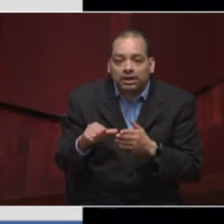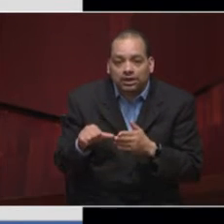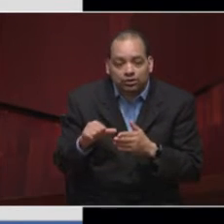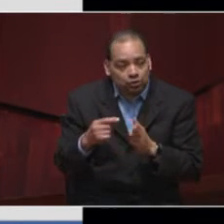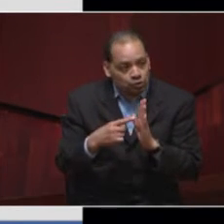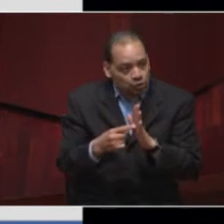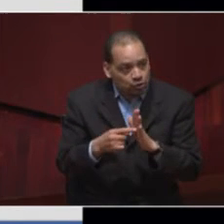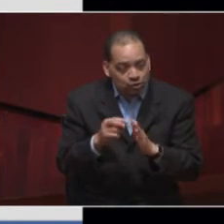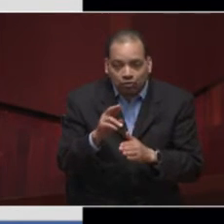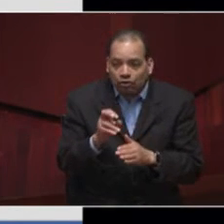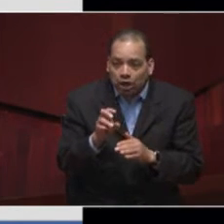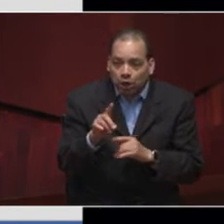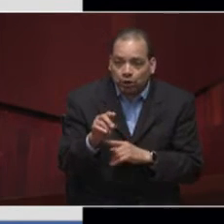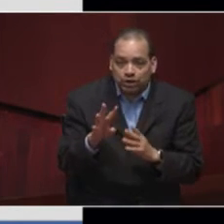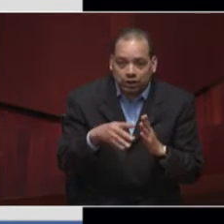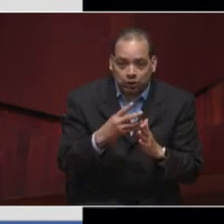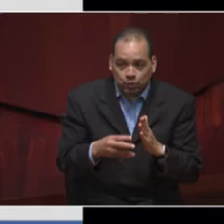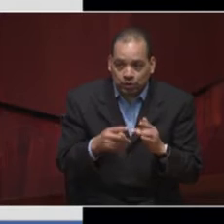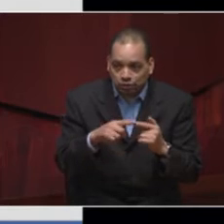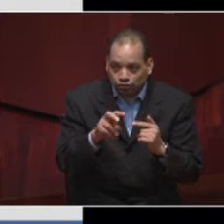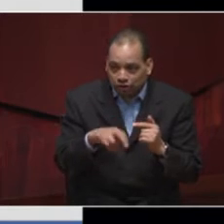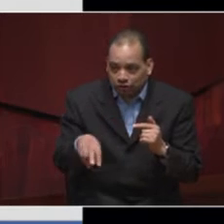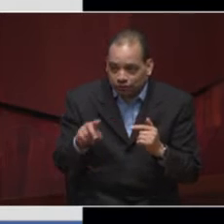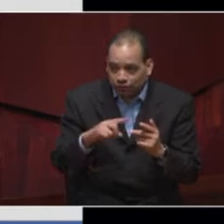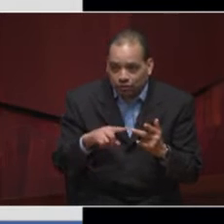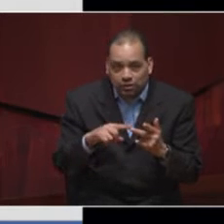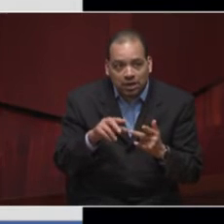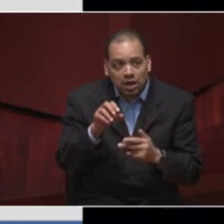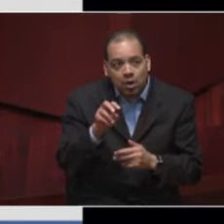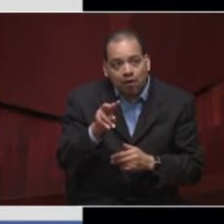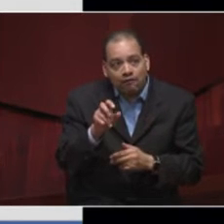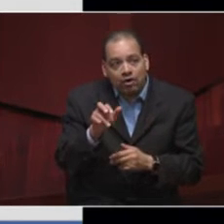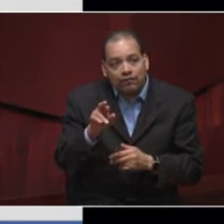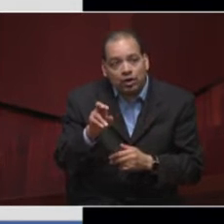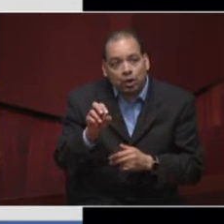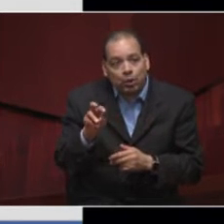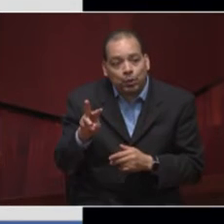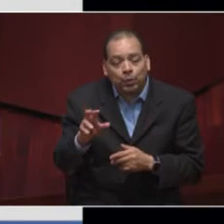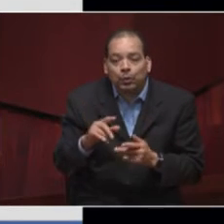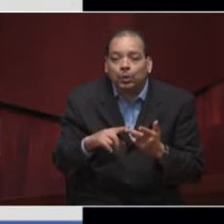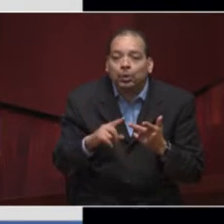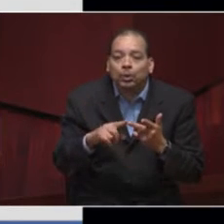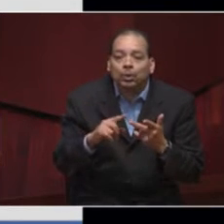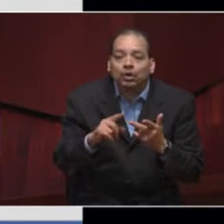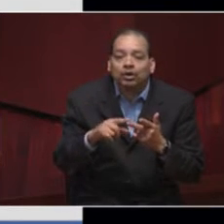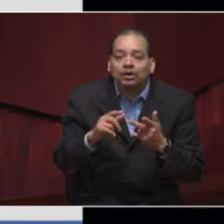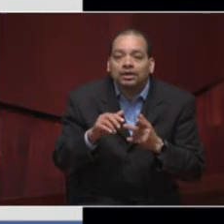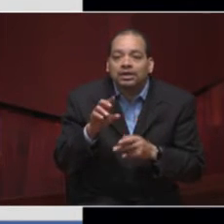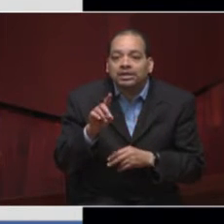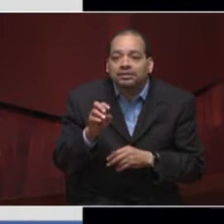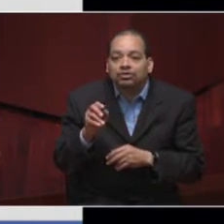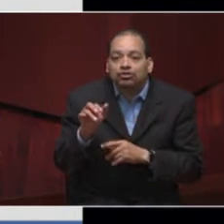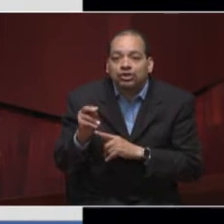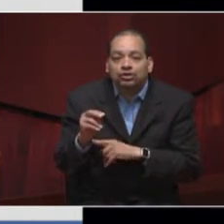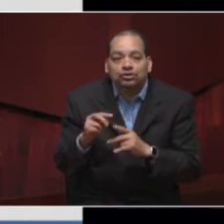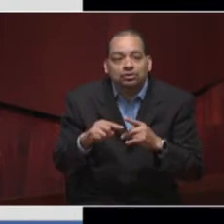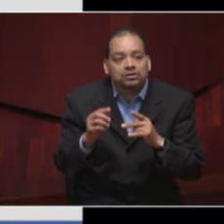and transfers, and includes things like overviews, demonstrations, and guided practice. And additionally, there's